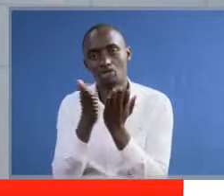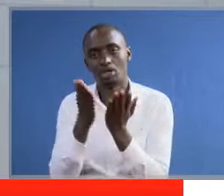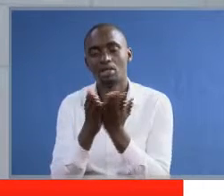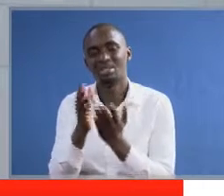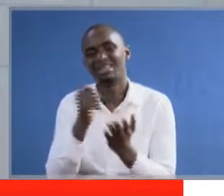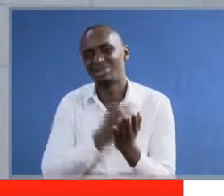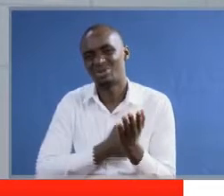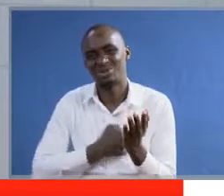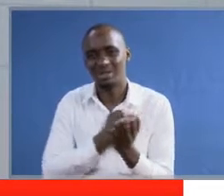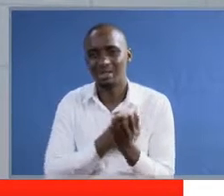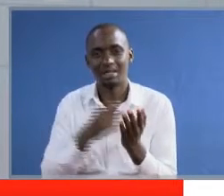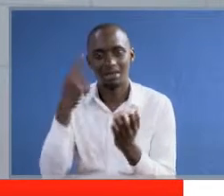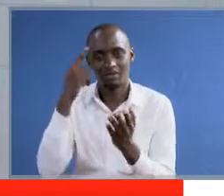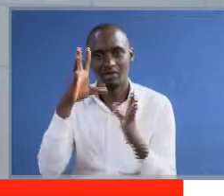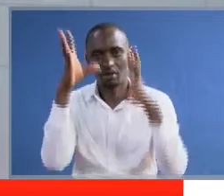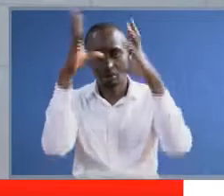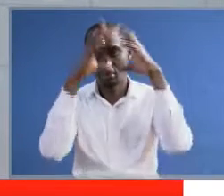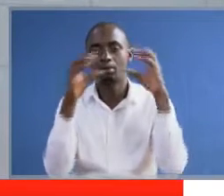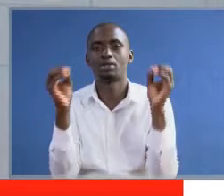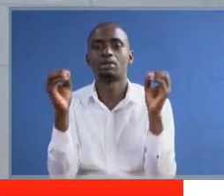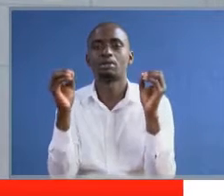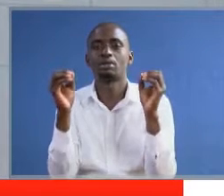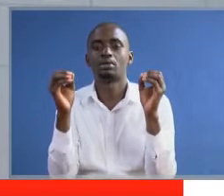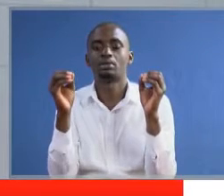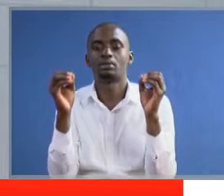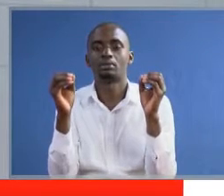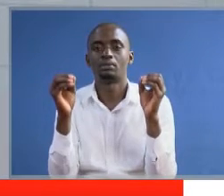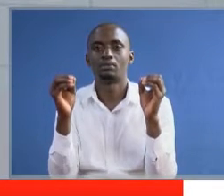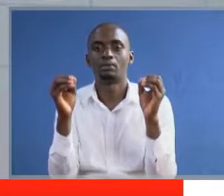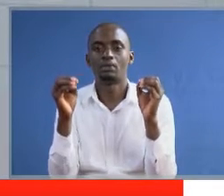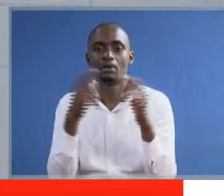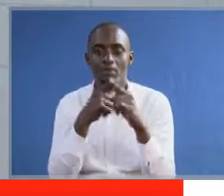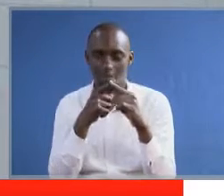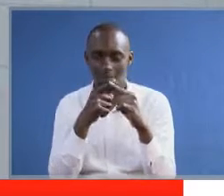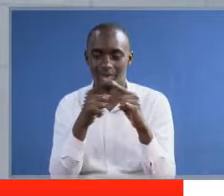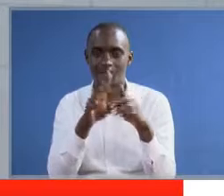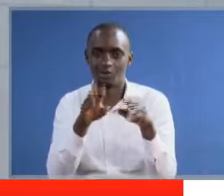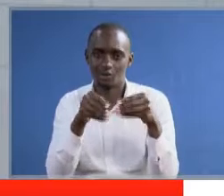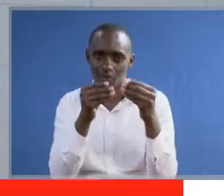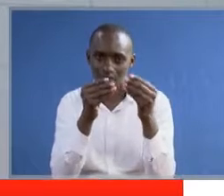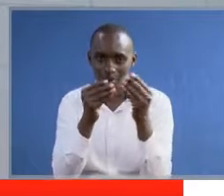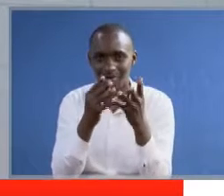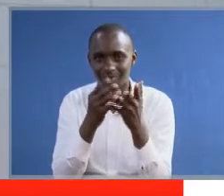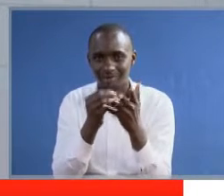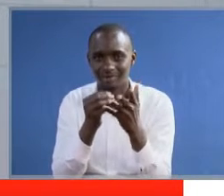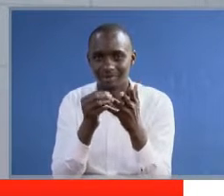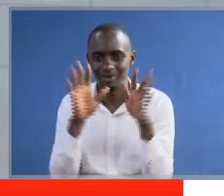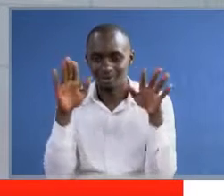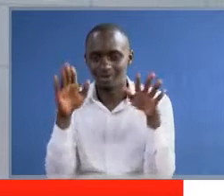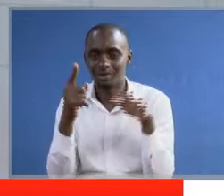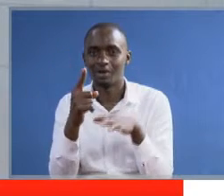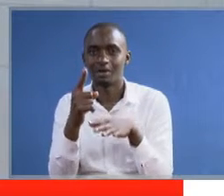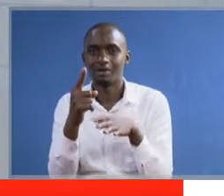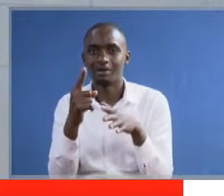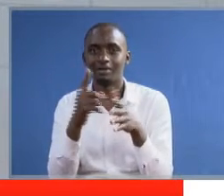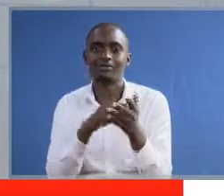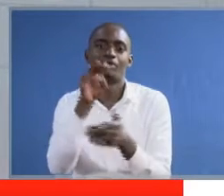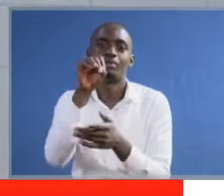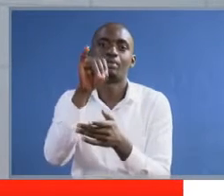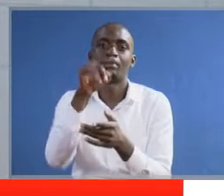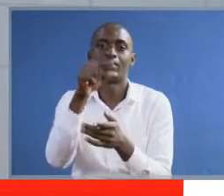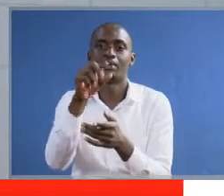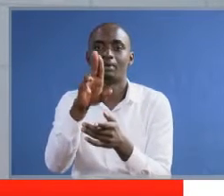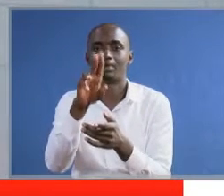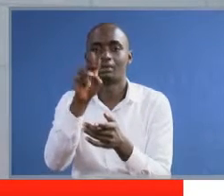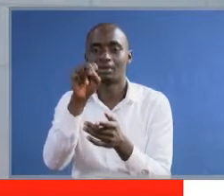for the late Zimbabwean president. We'll get into sample much more, but just to check on one right now, I have one from Dr. Miguna Miguna,